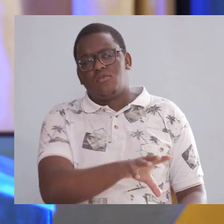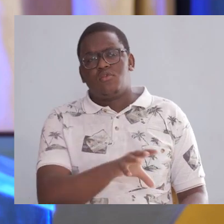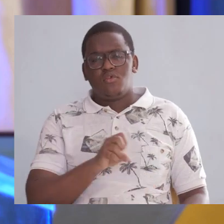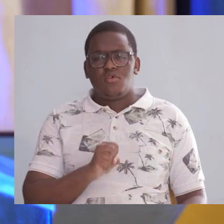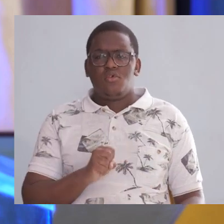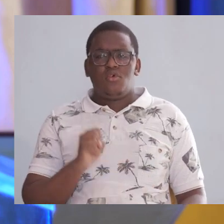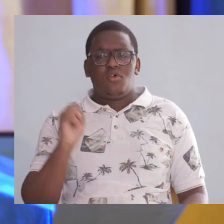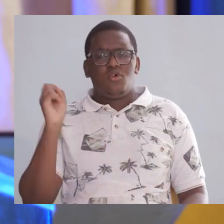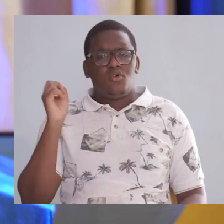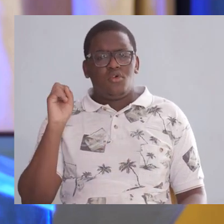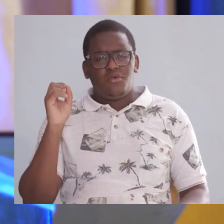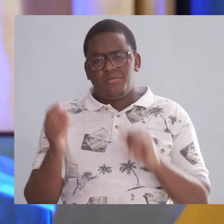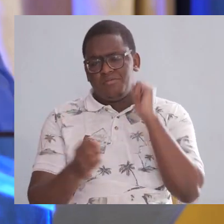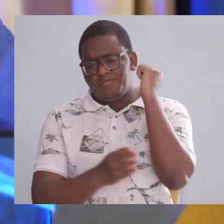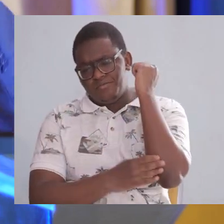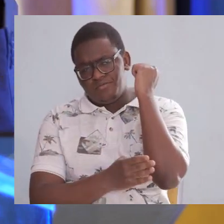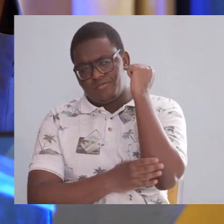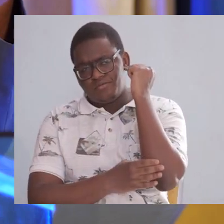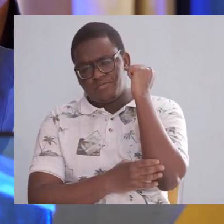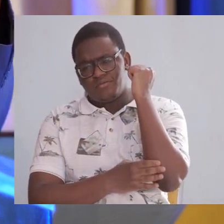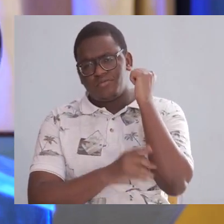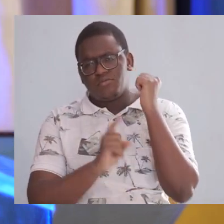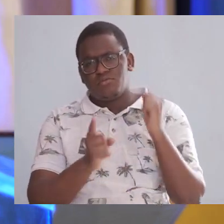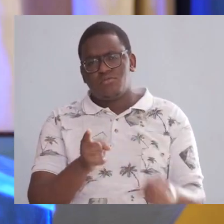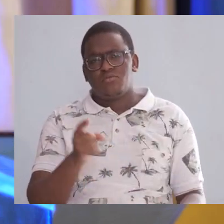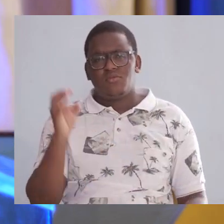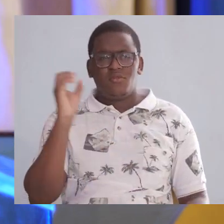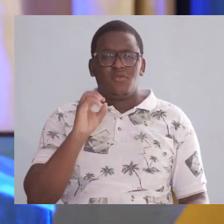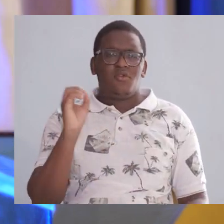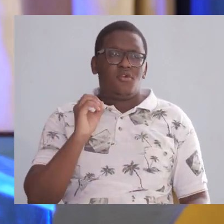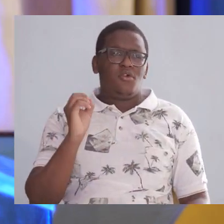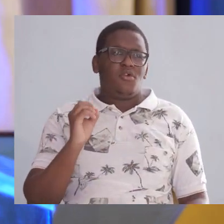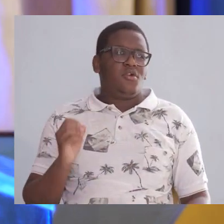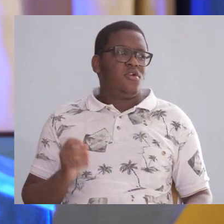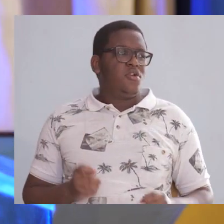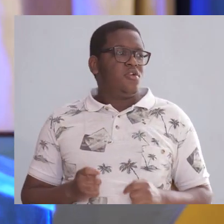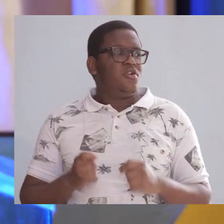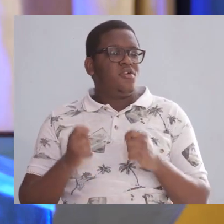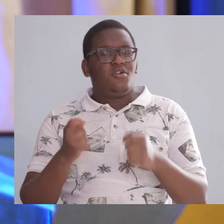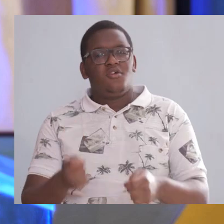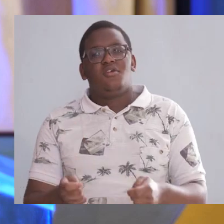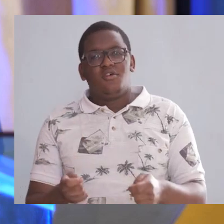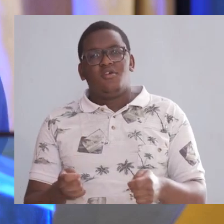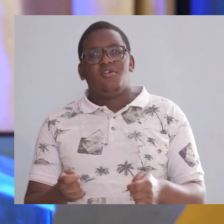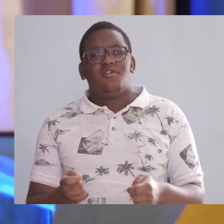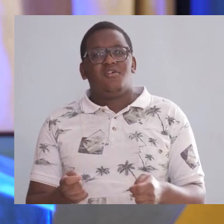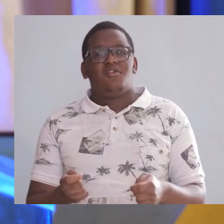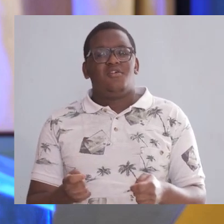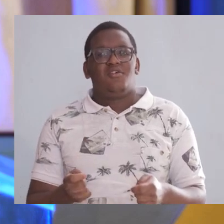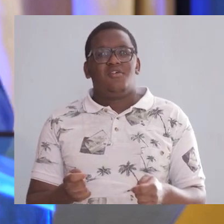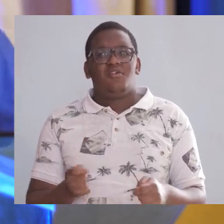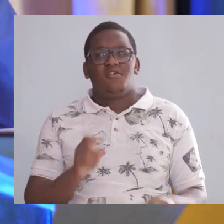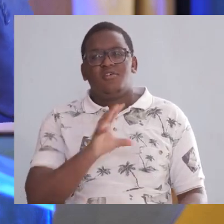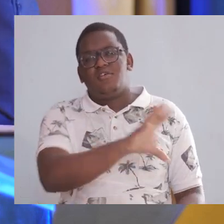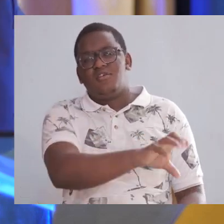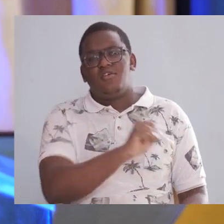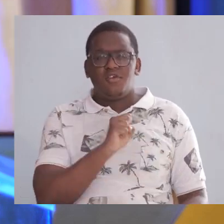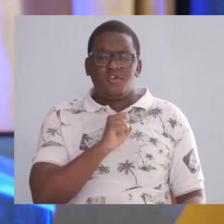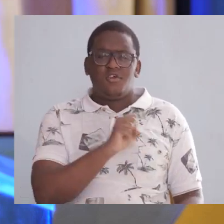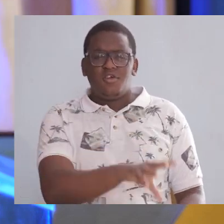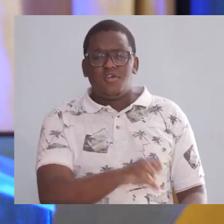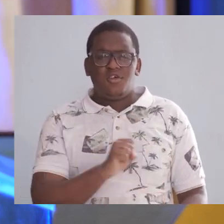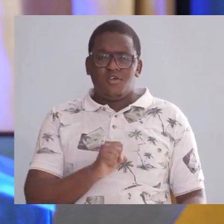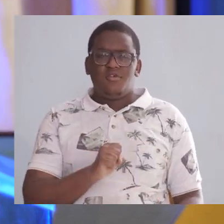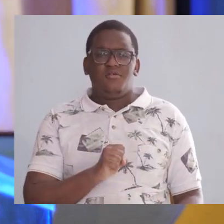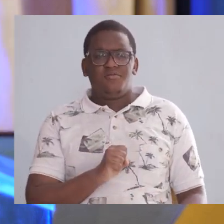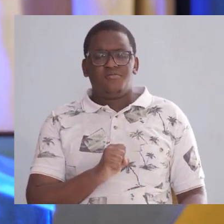shall not steal. So if you have been a victim of stealing, the Bible says, whoever stole should not steal no longer,